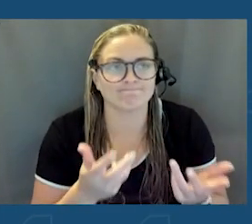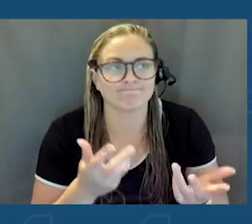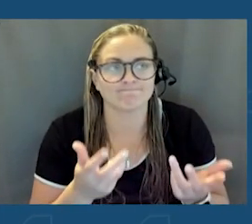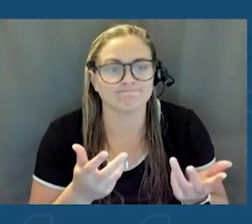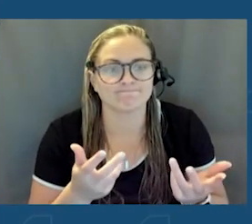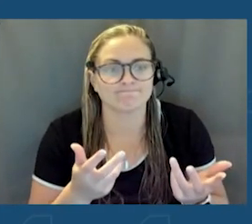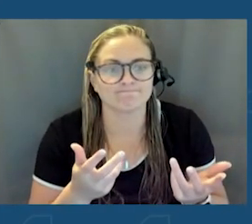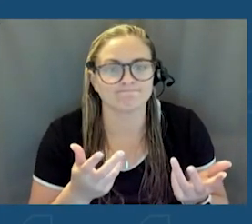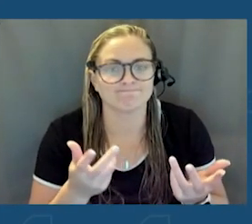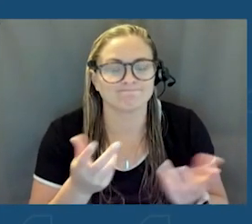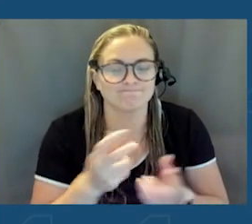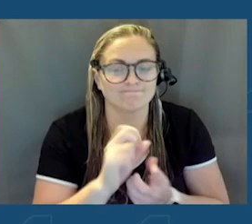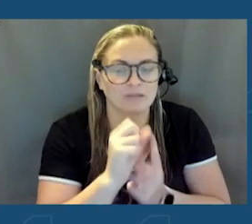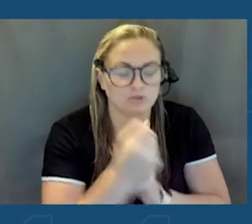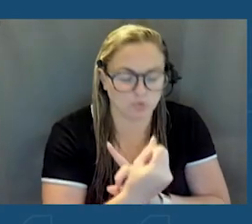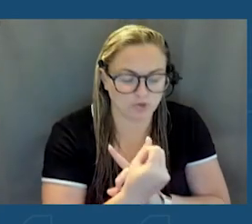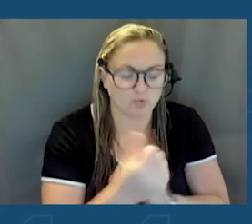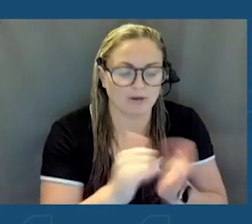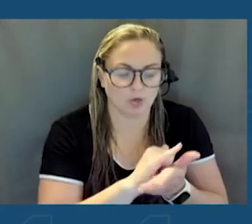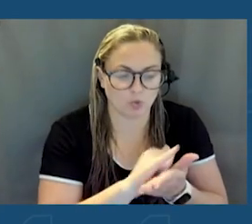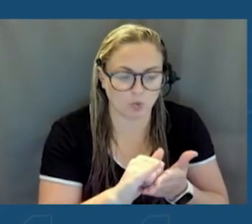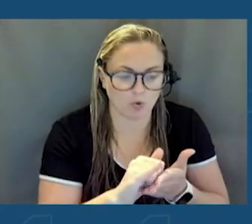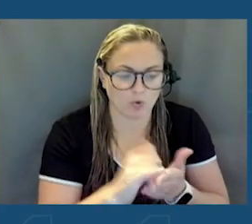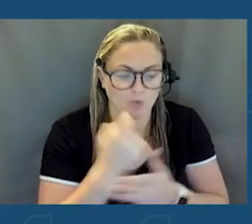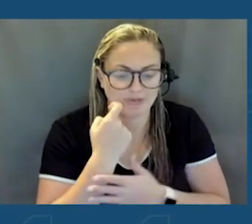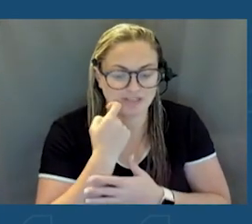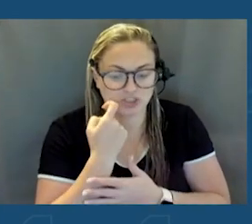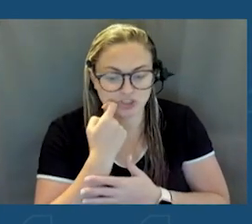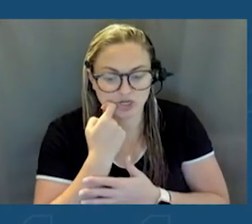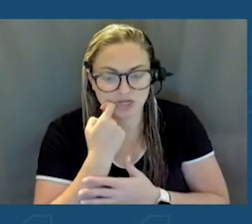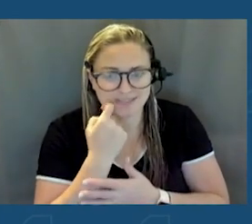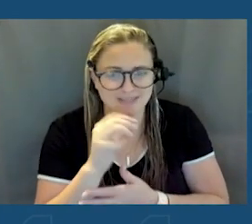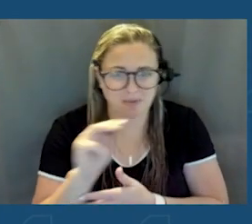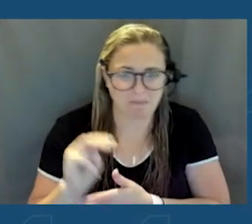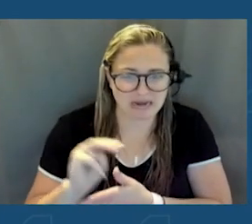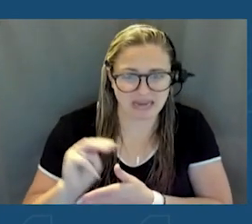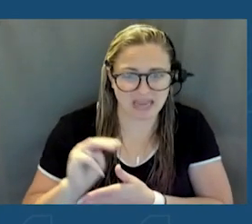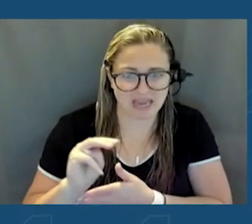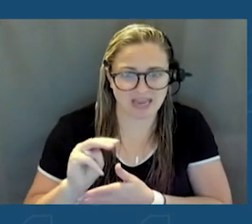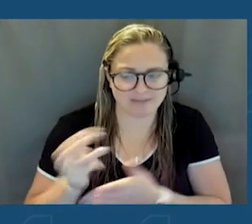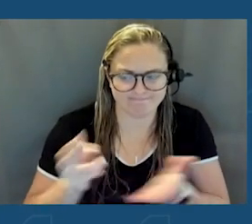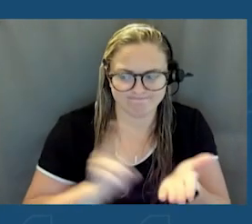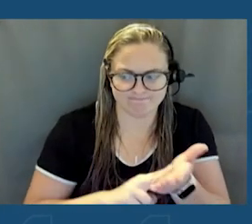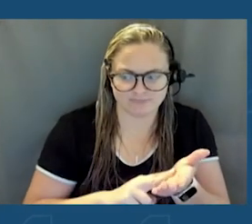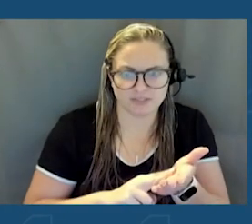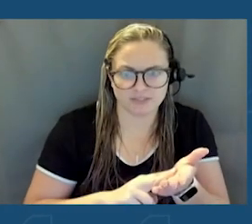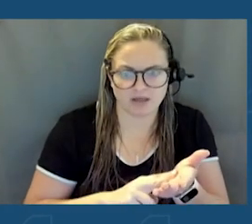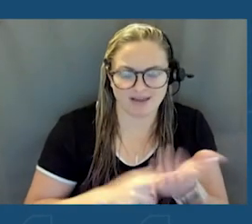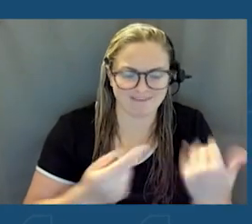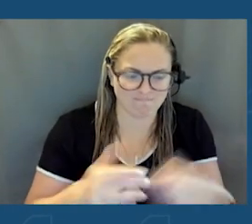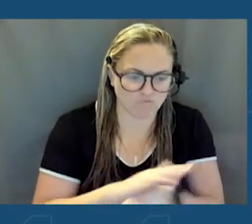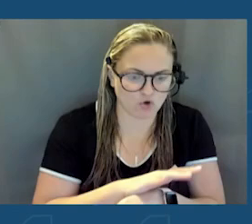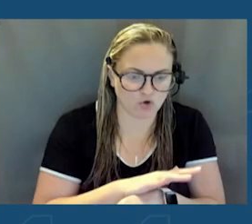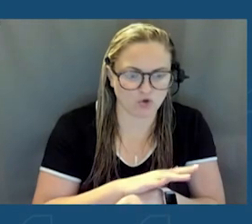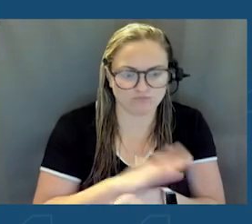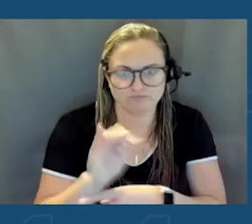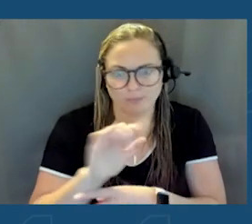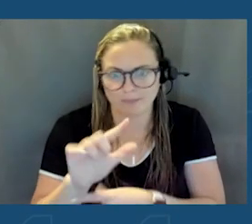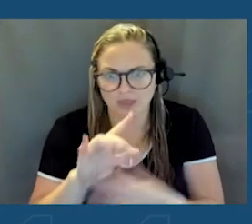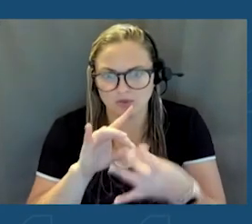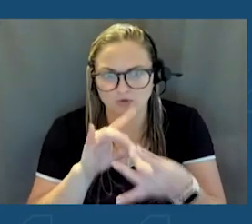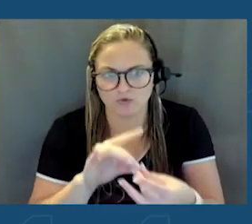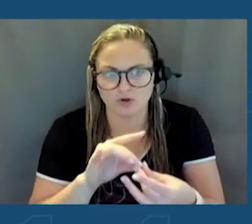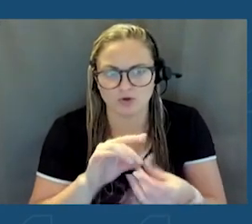the situation in the state of New York where we just on Monday signed a comprehensive package designed to